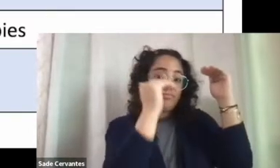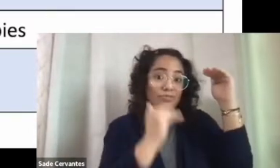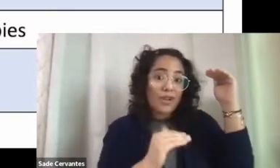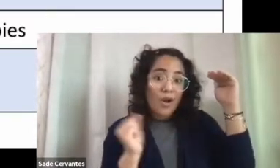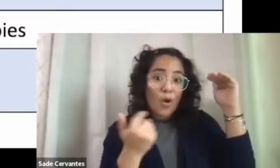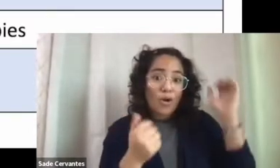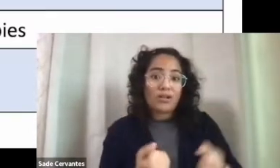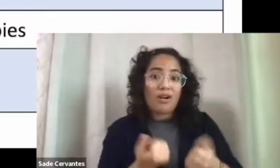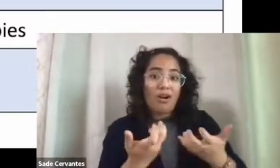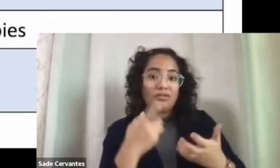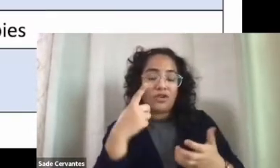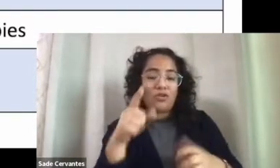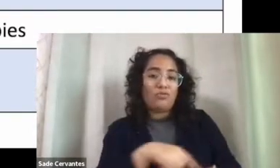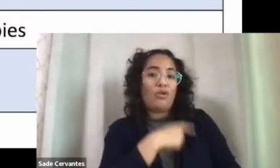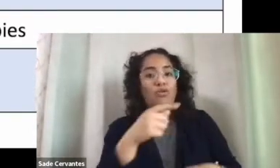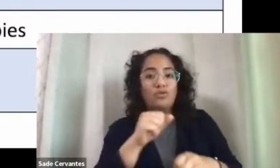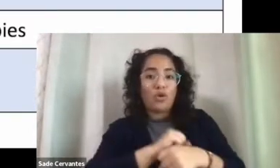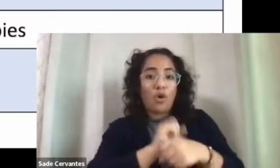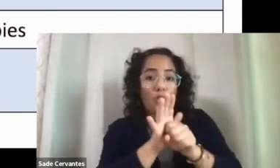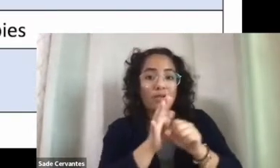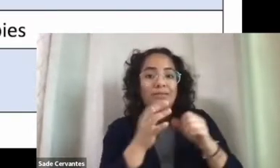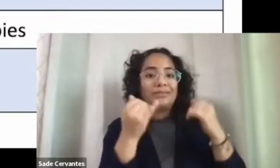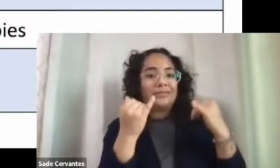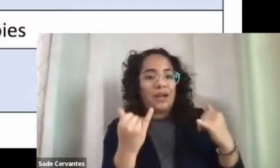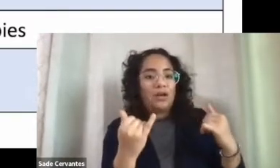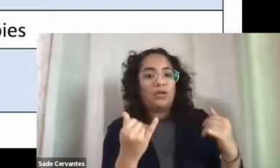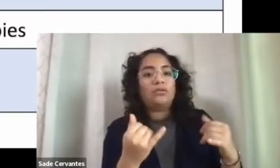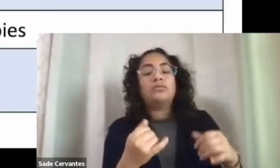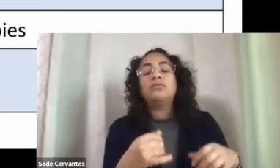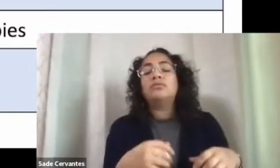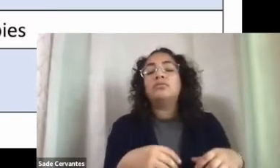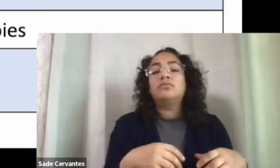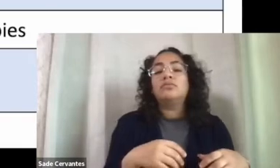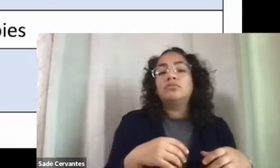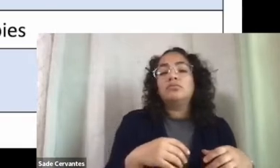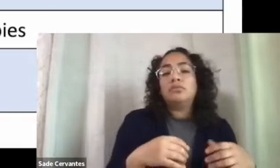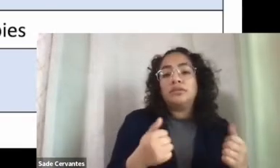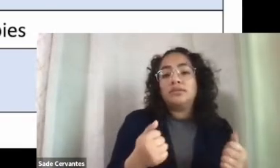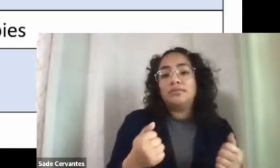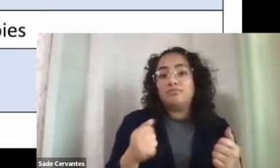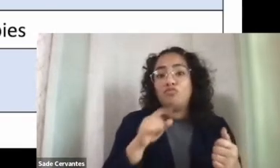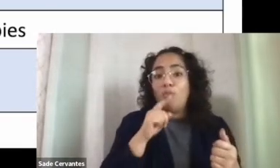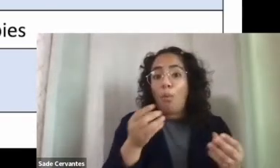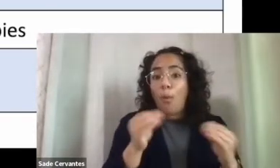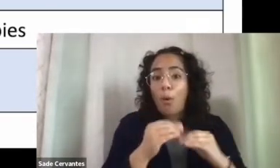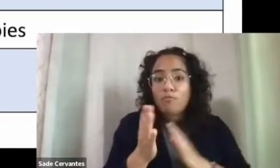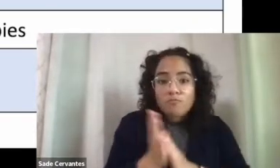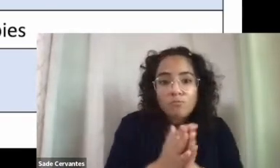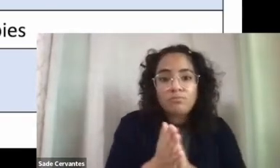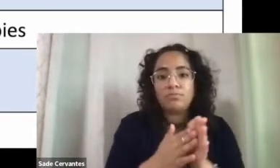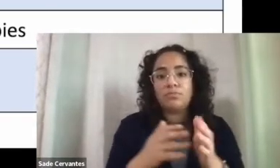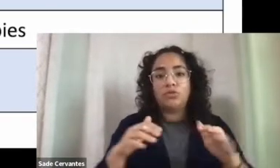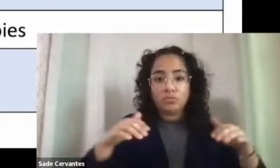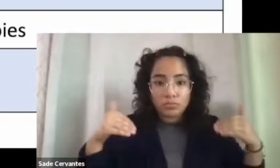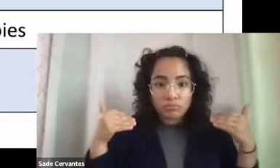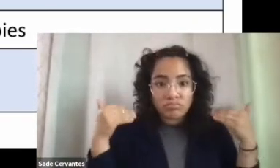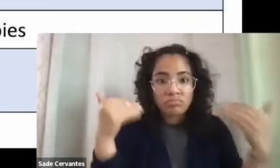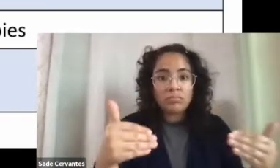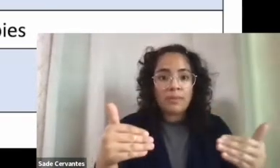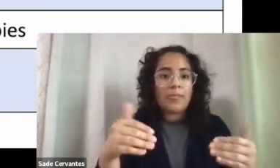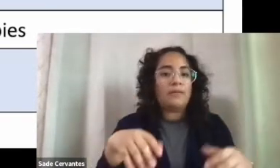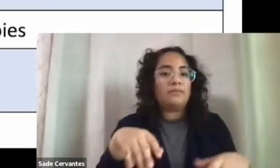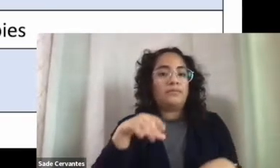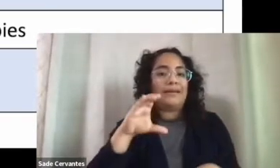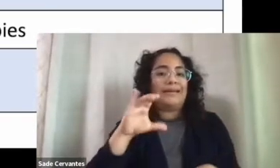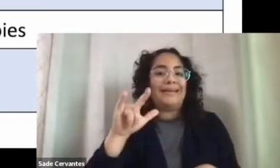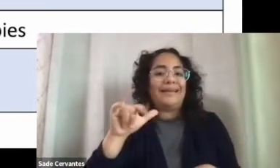long COVID, there are now efforts to mobilize clinical trials to see if intervening on these